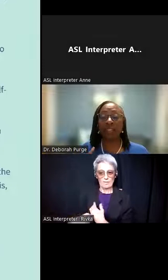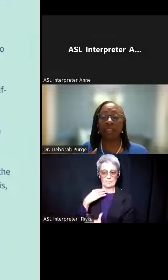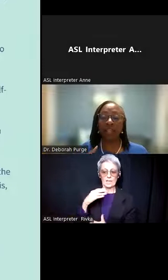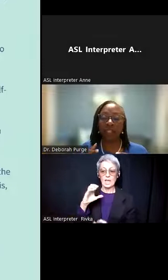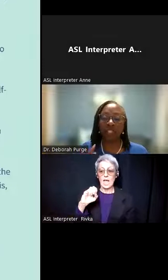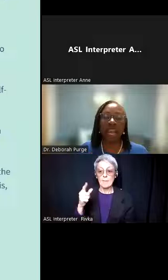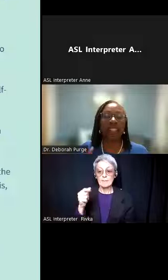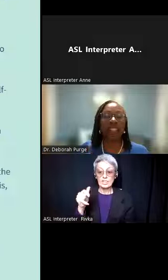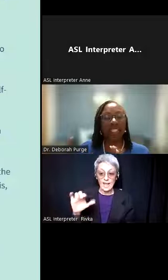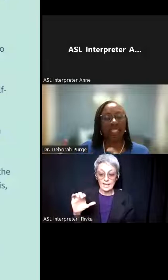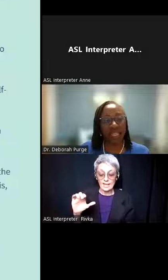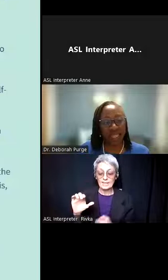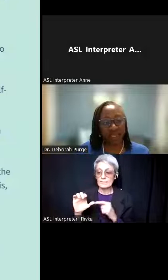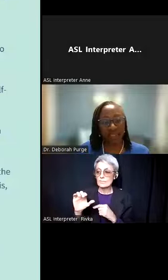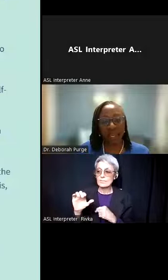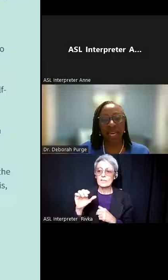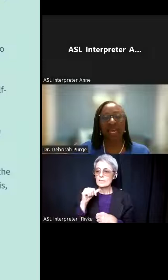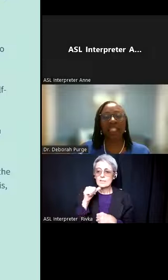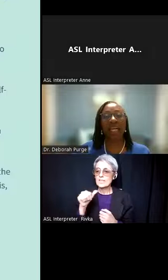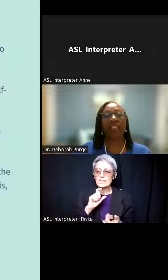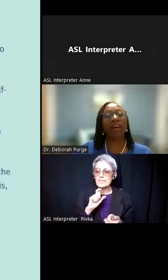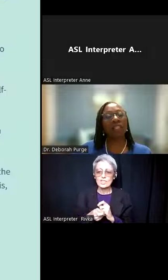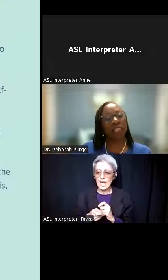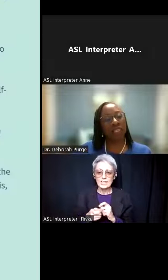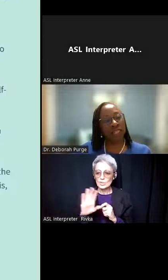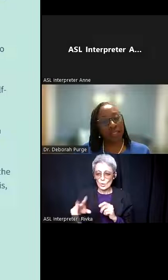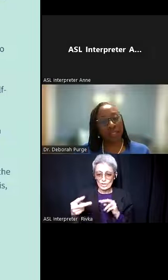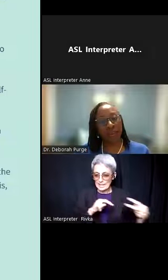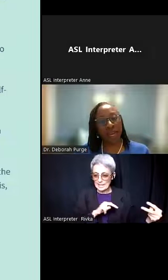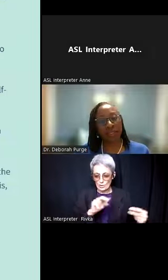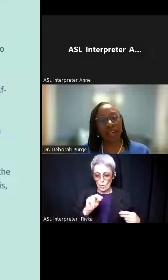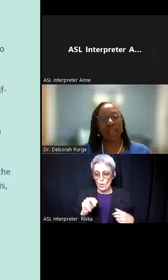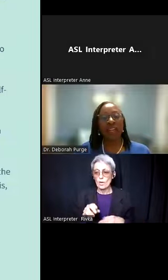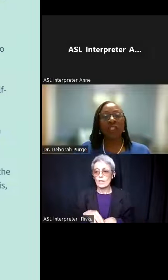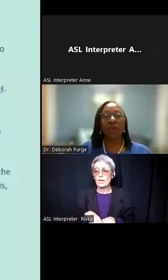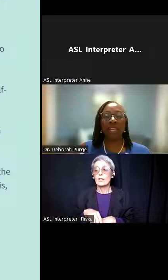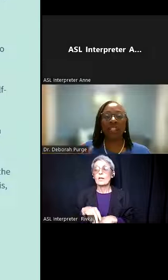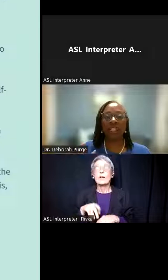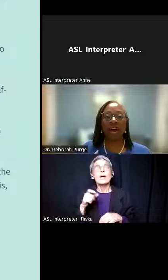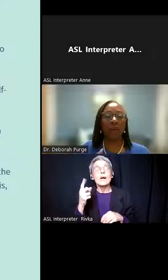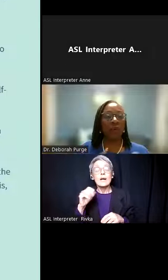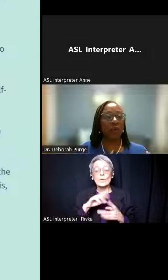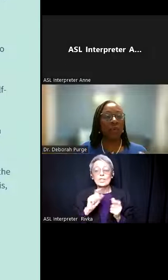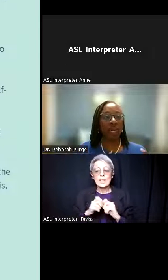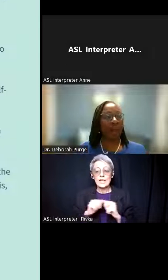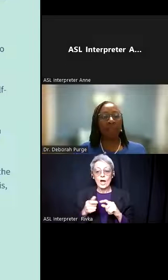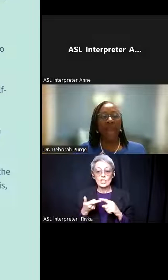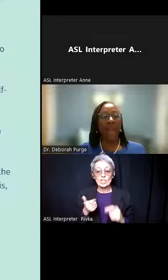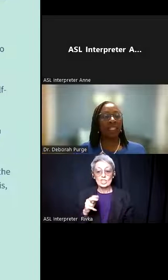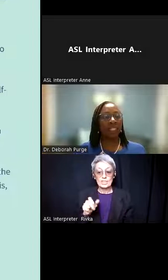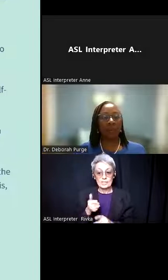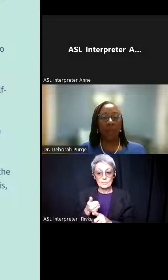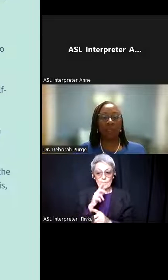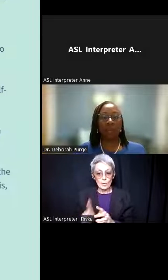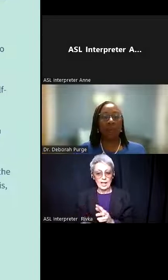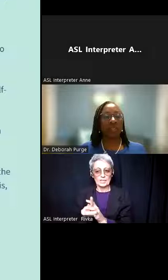it doesn't change the genes, it changed how the gene that is expressed. So this child would normally not be